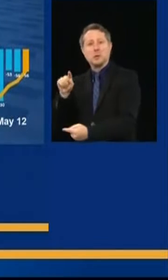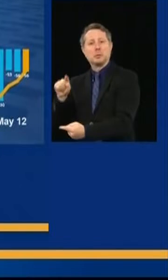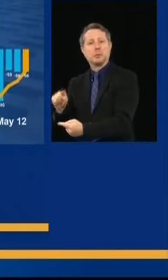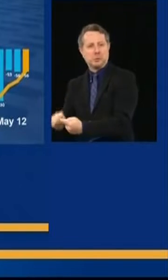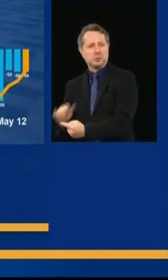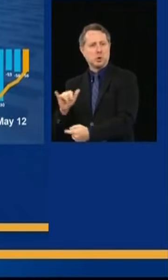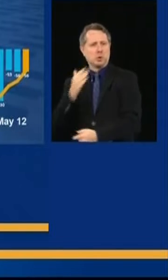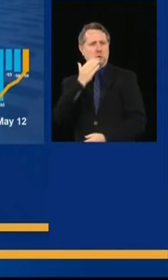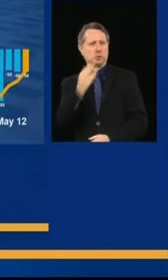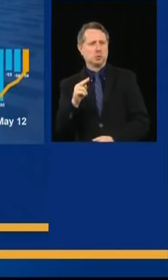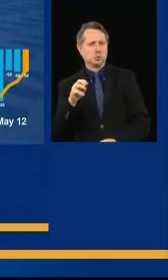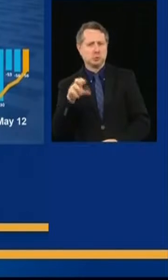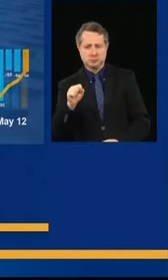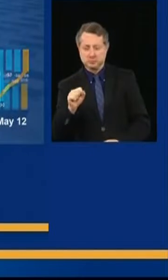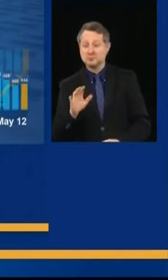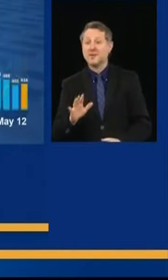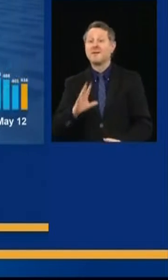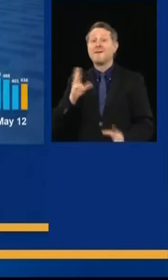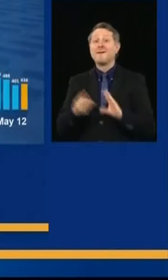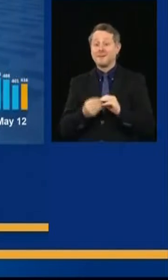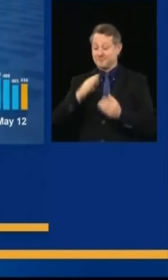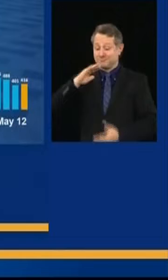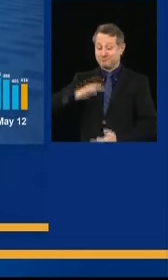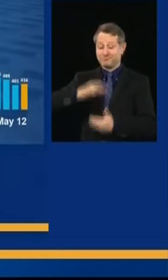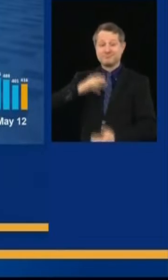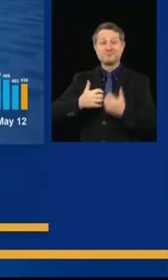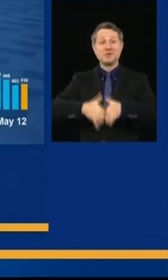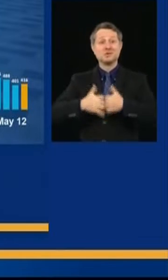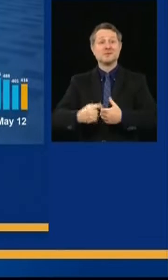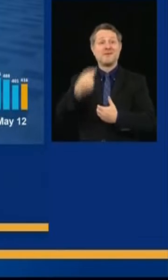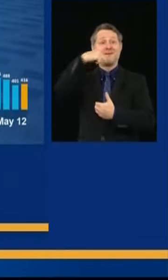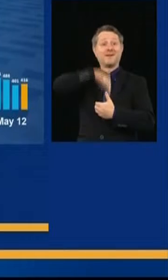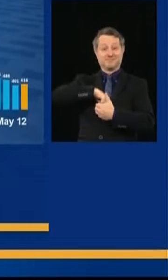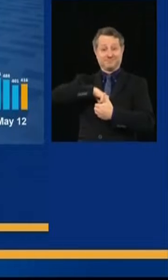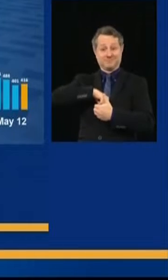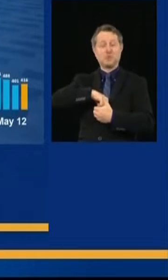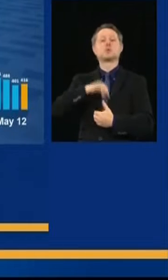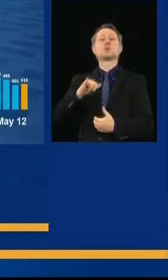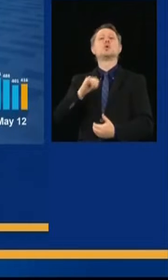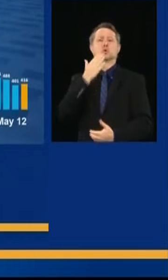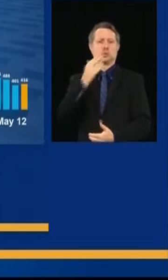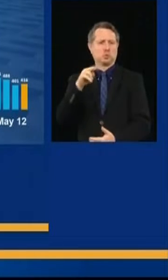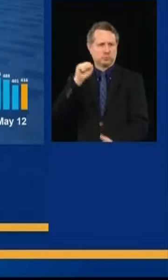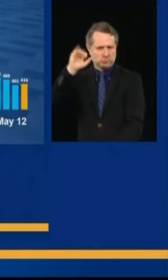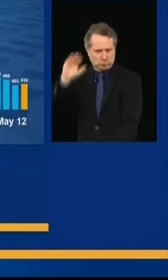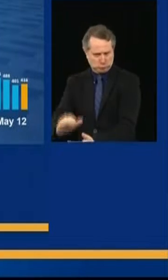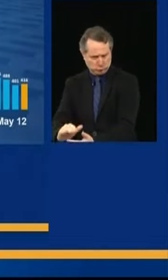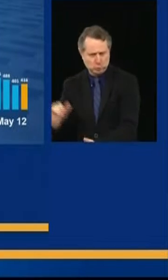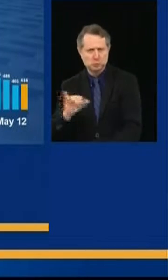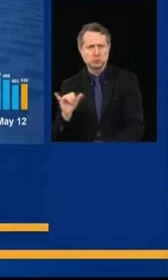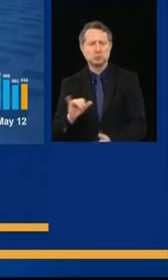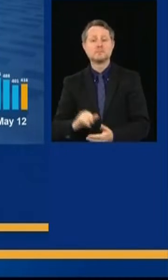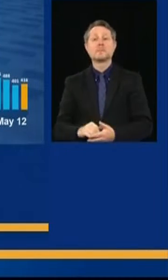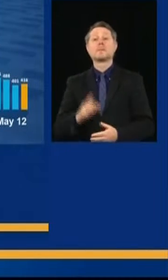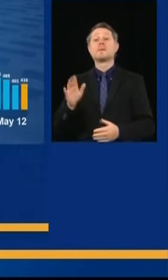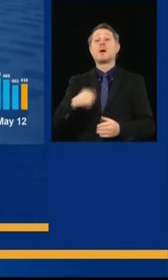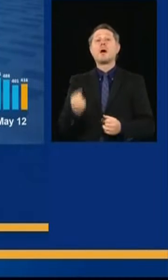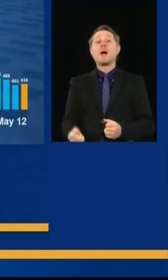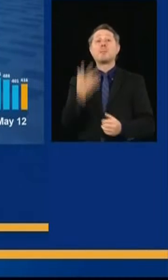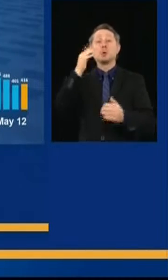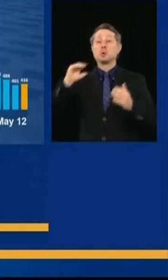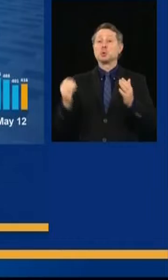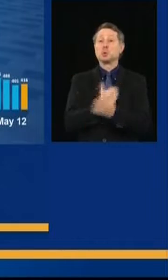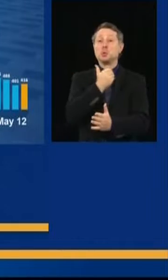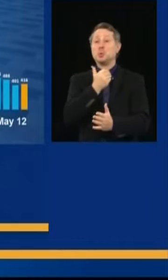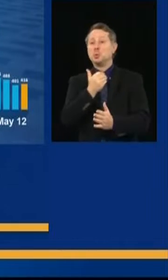news. Number of intubations is down, and that's good news. And new cases per day, which is